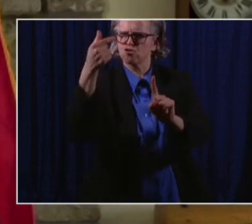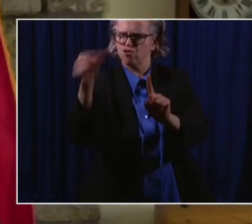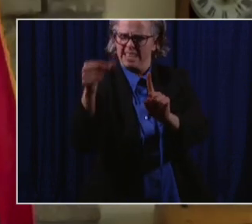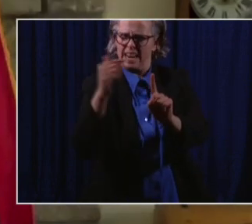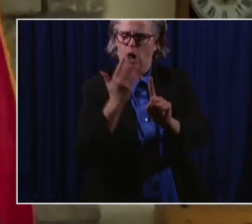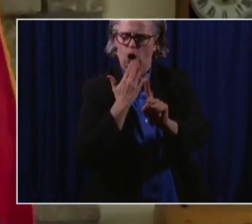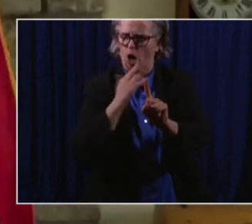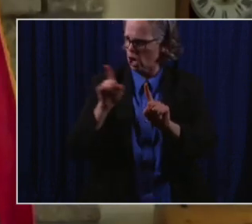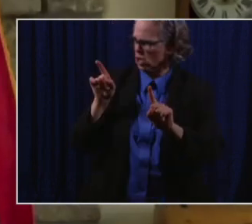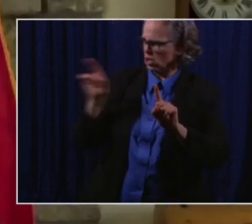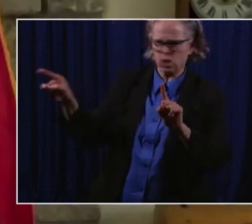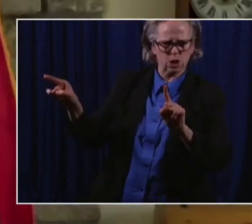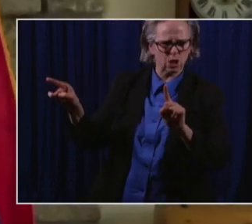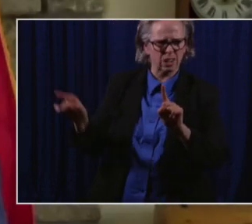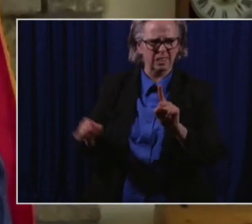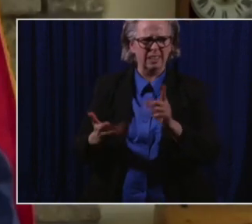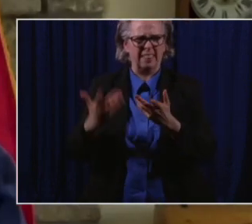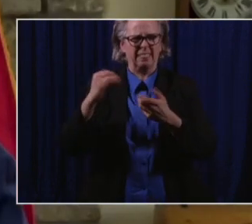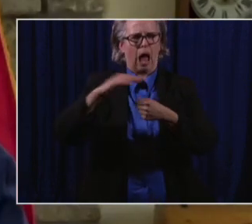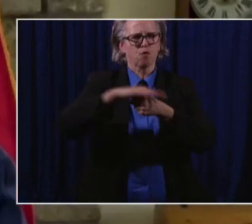which is Region 1,